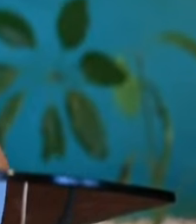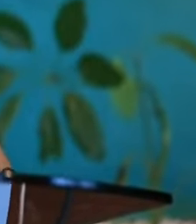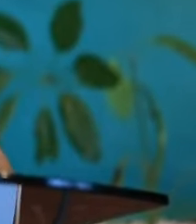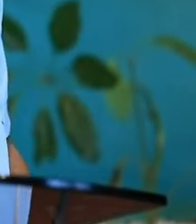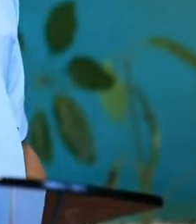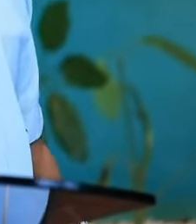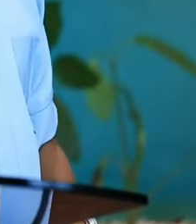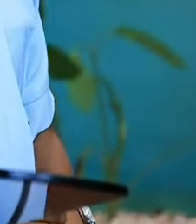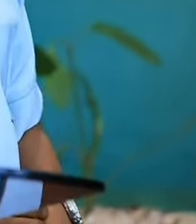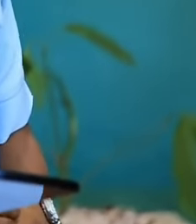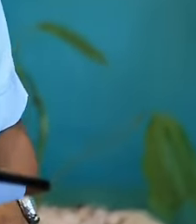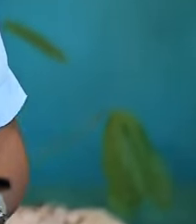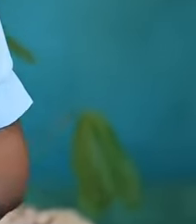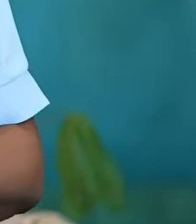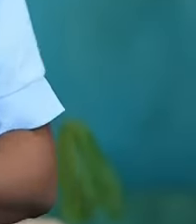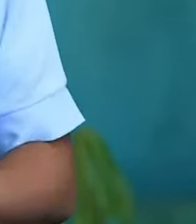social life.